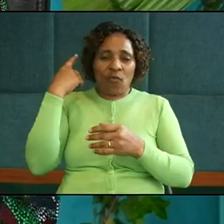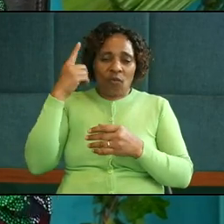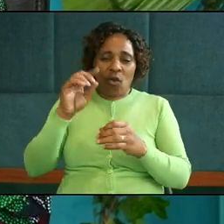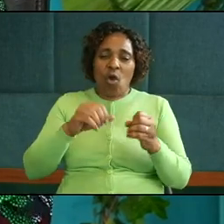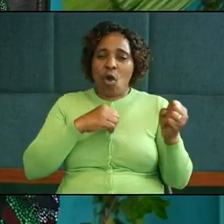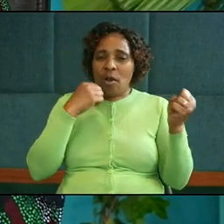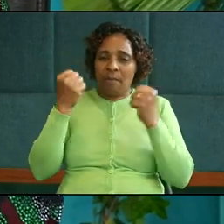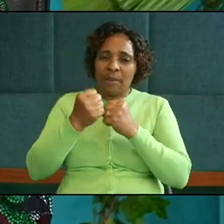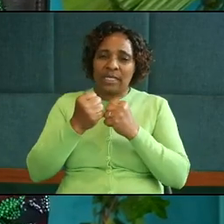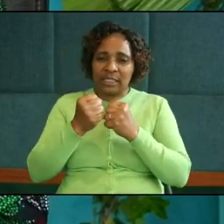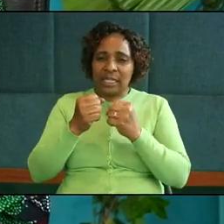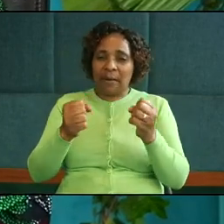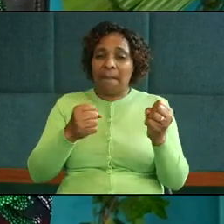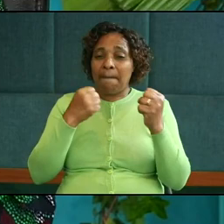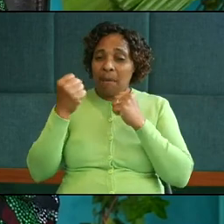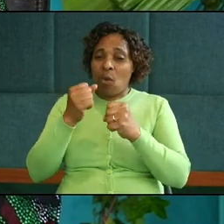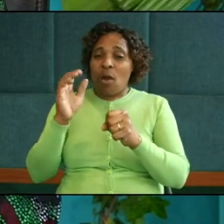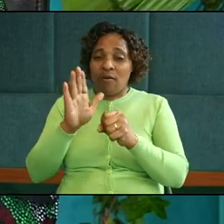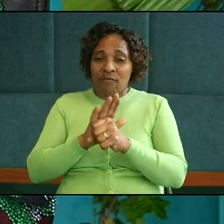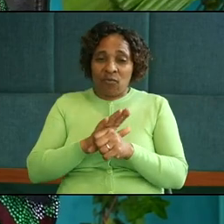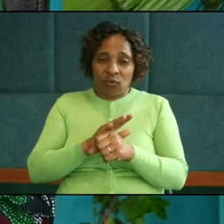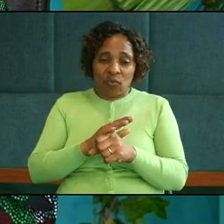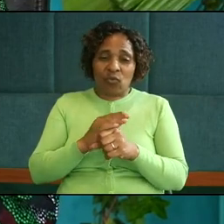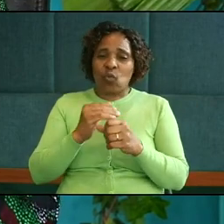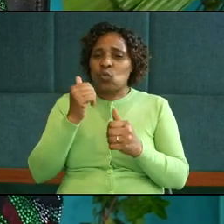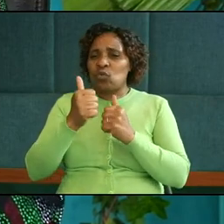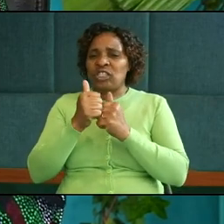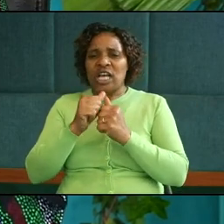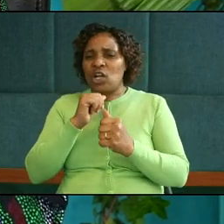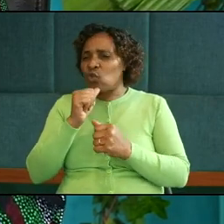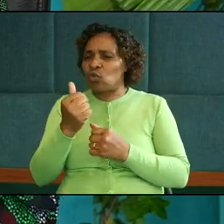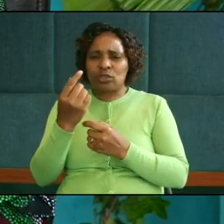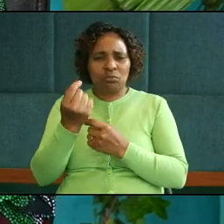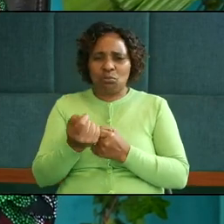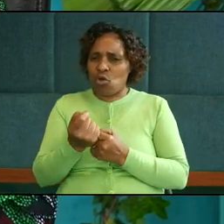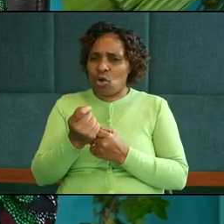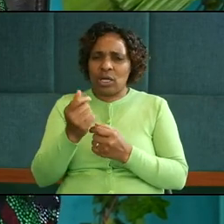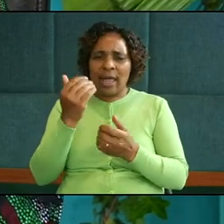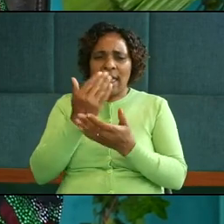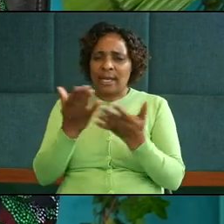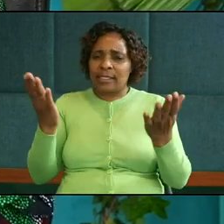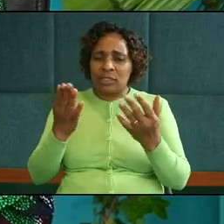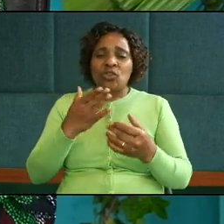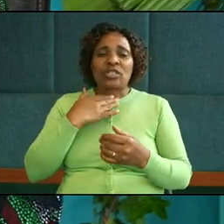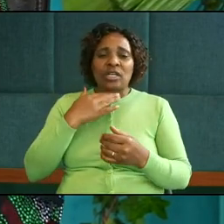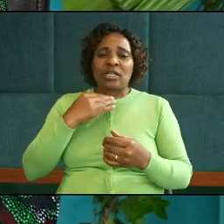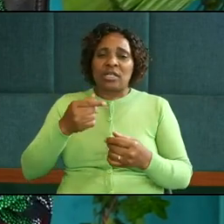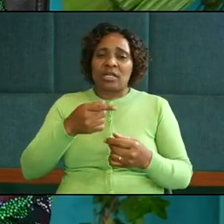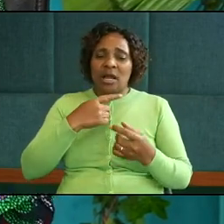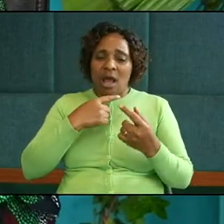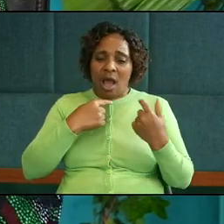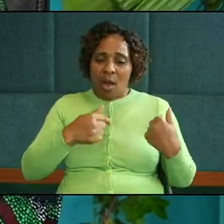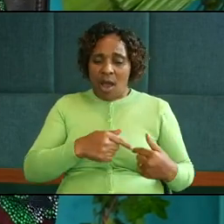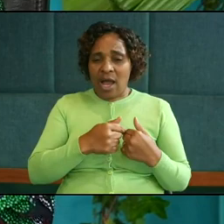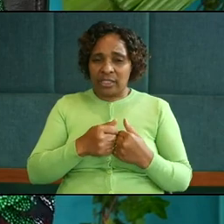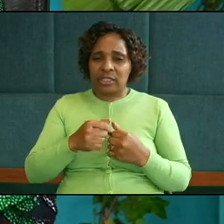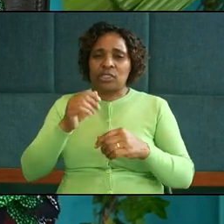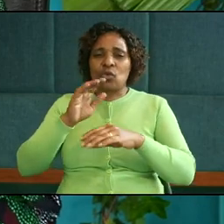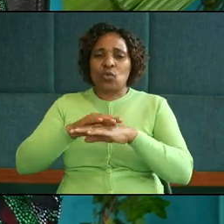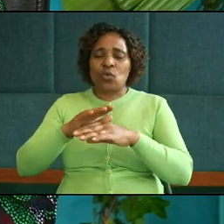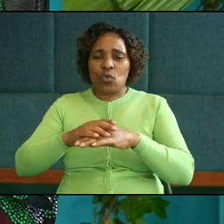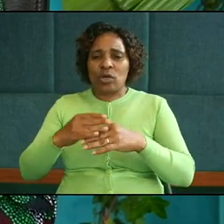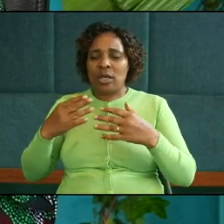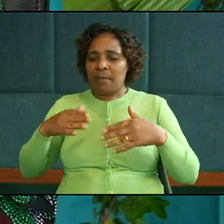almighty, all-powerful, and undeceiving, and that in all things you desire our uttermost good, pleasure, and